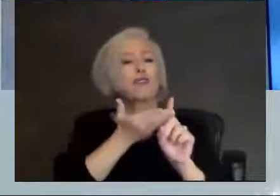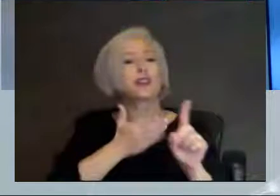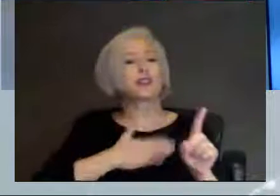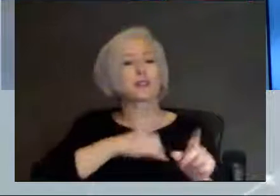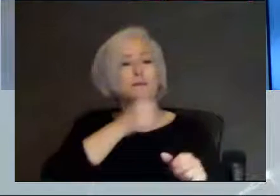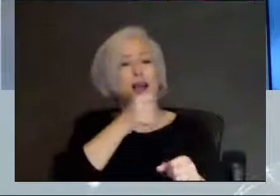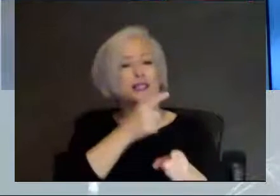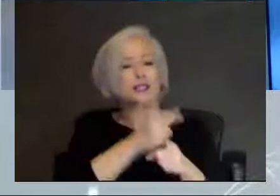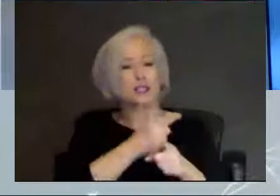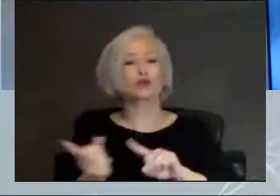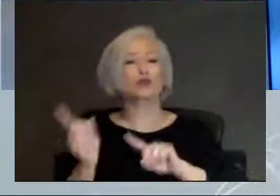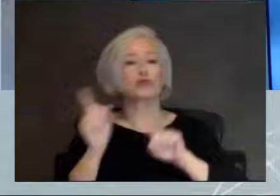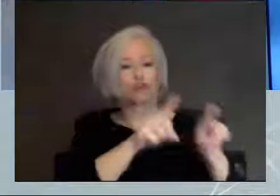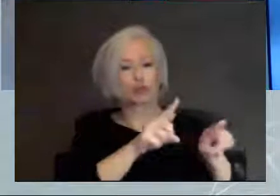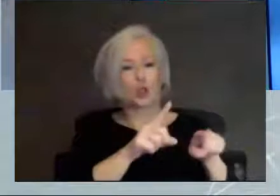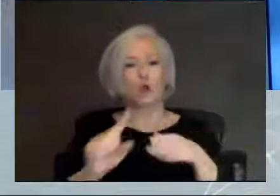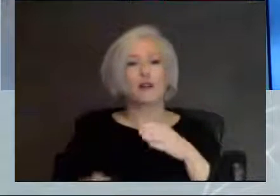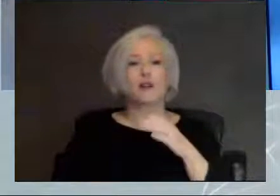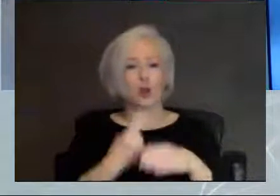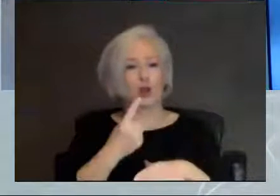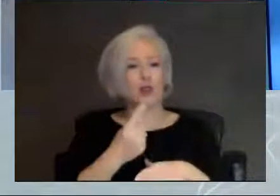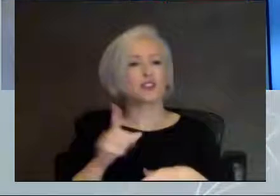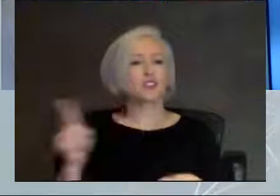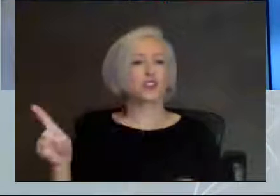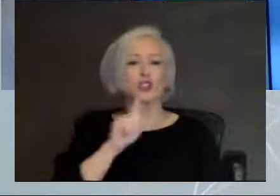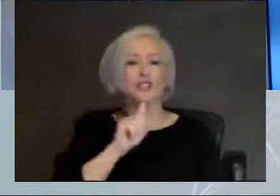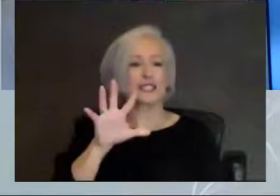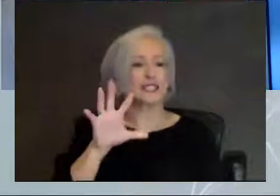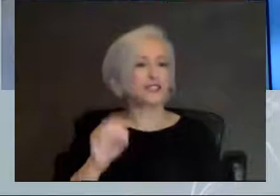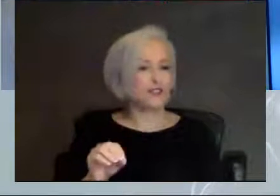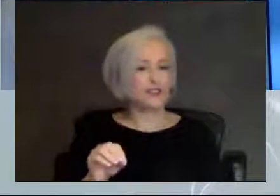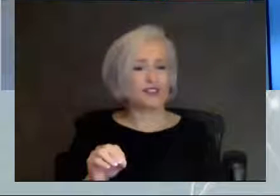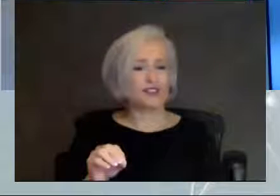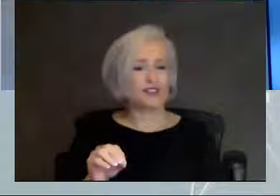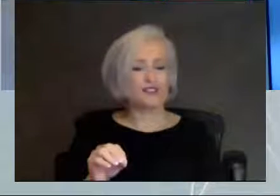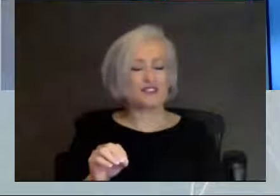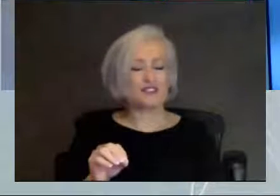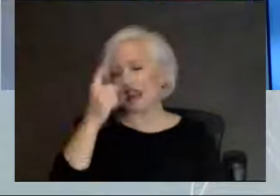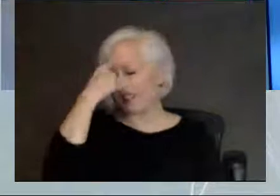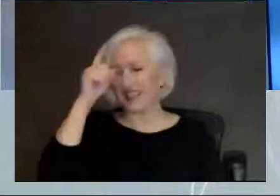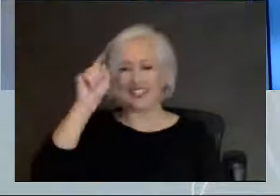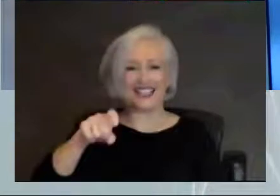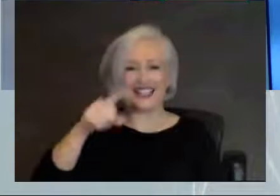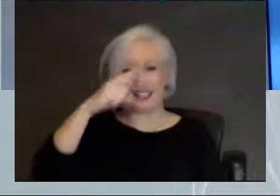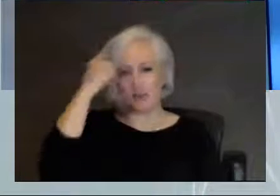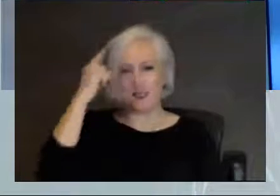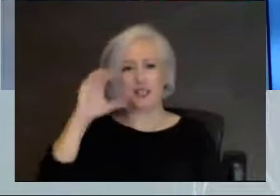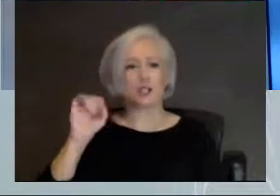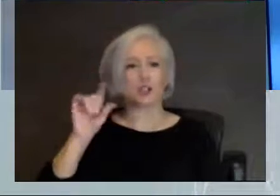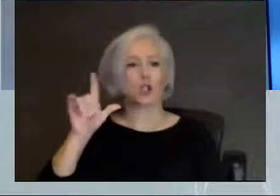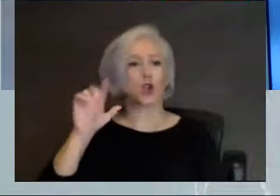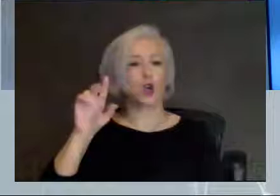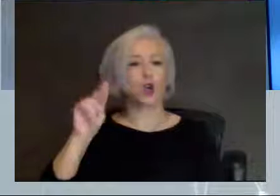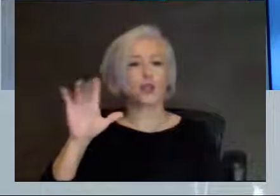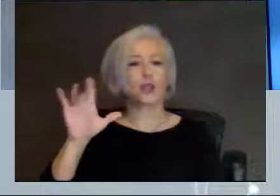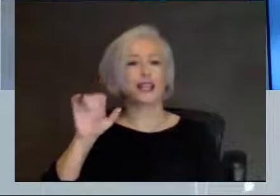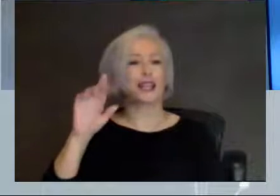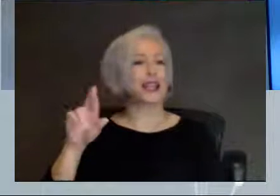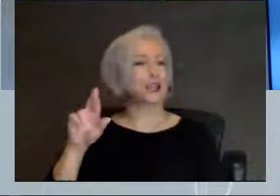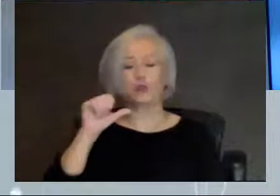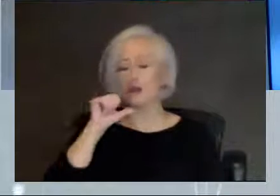doesn't think she needs one because colon cancer doesn't run in our family. I mean, you just made a case for it talking about your